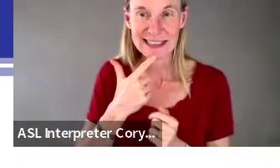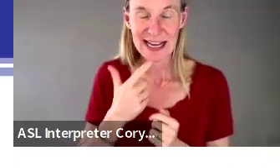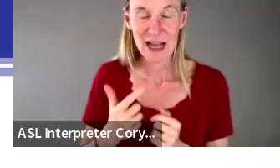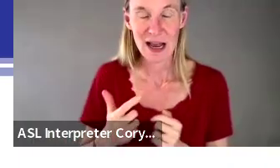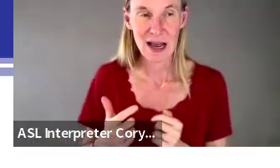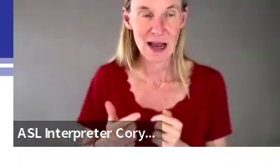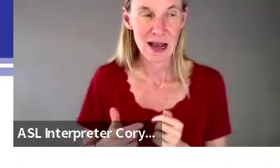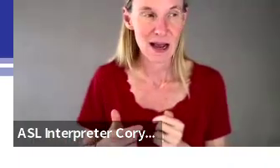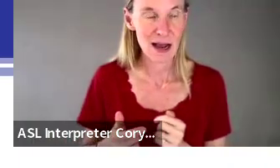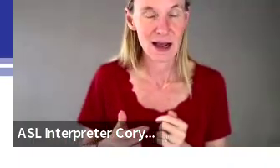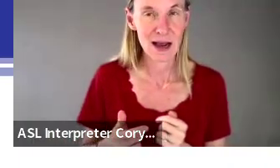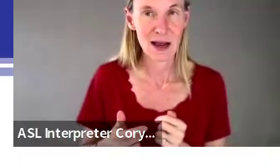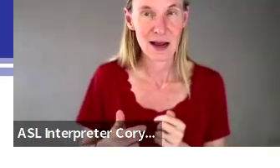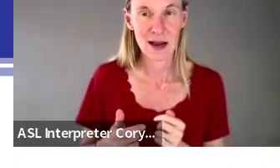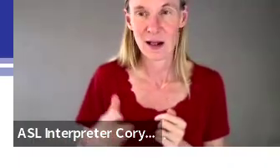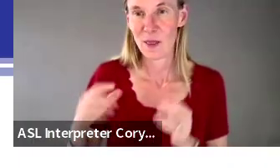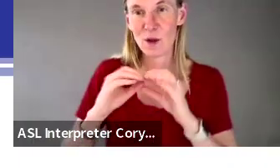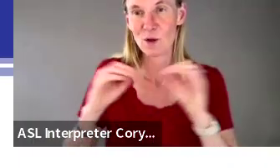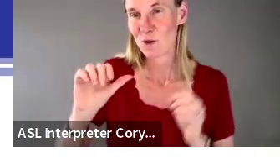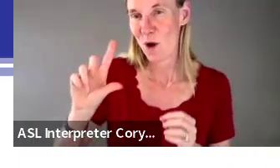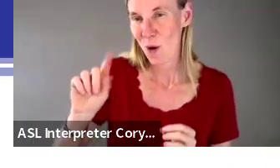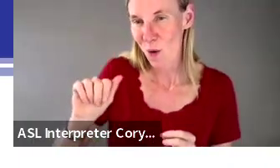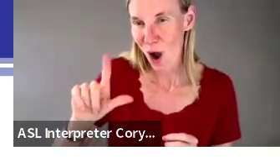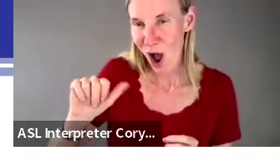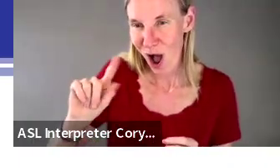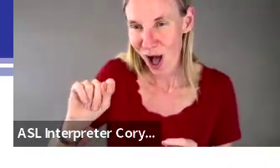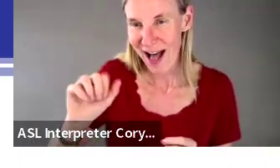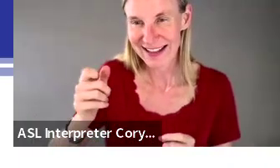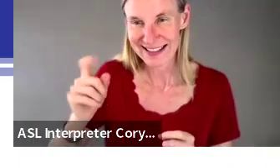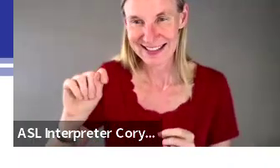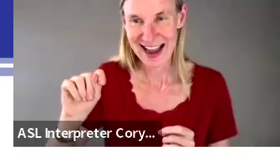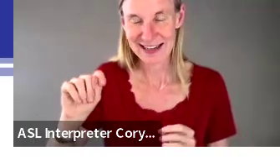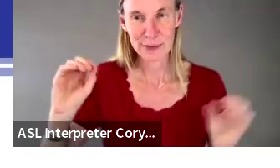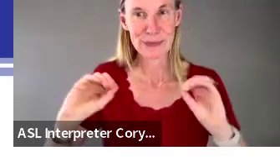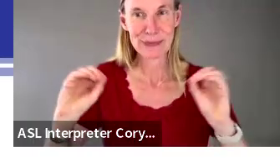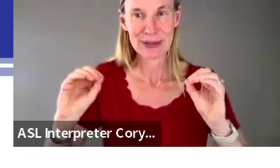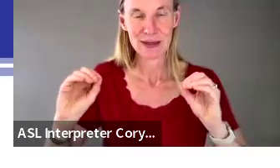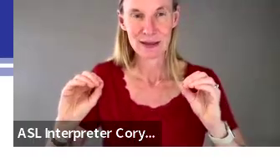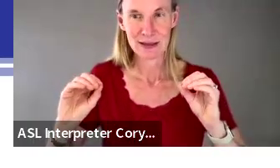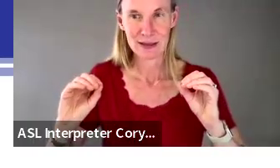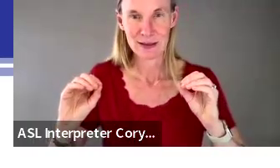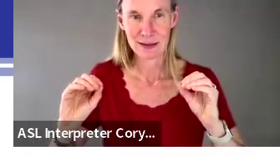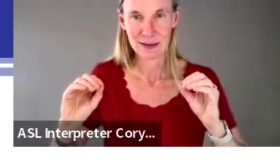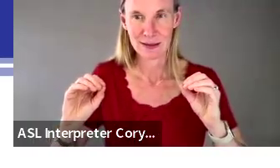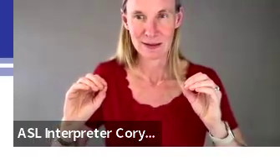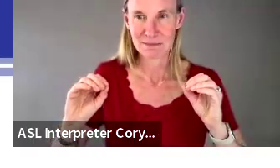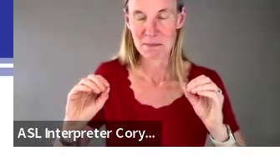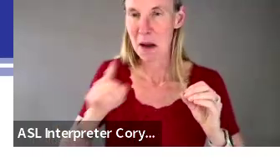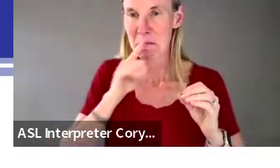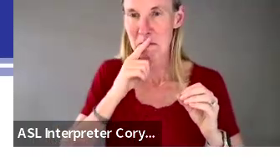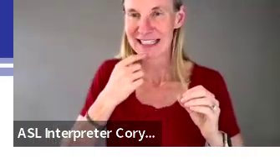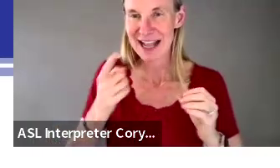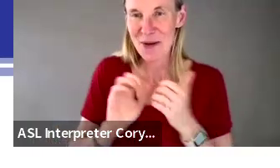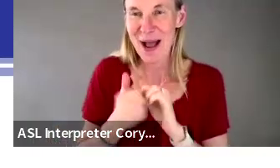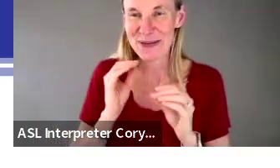oh, there's no alt text, but it can't tell you how to fix the alt